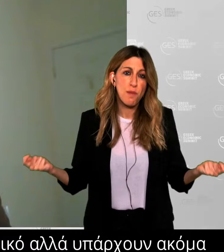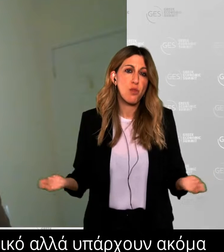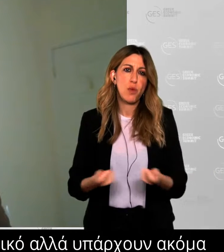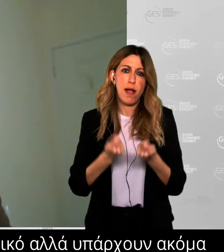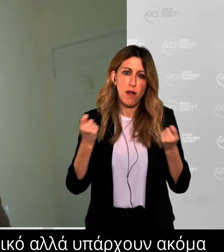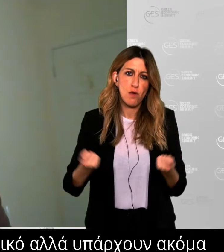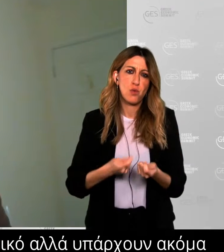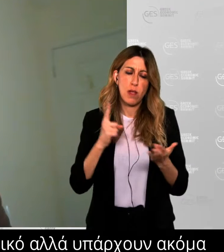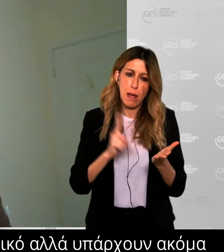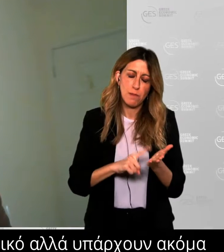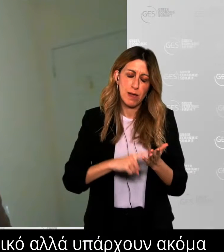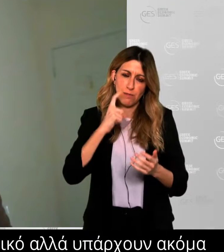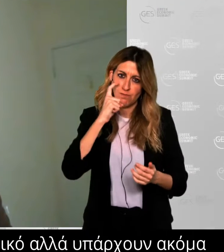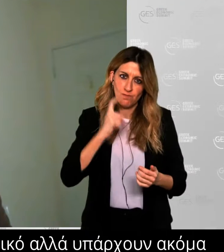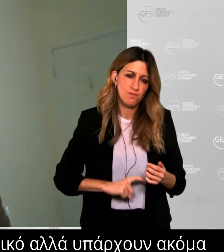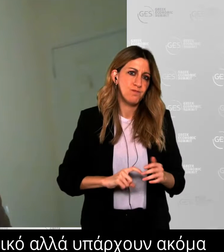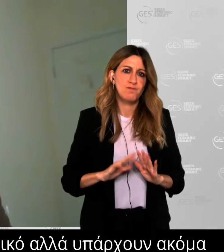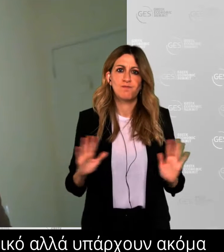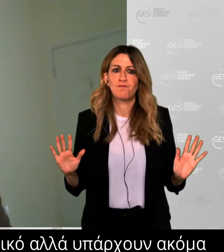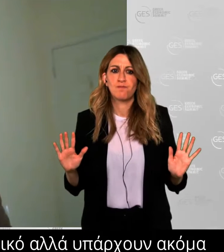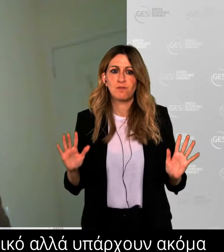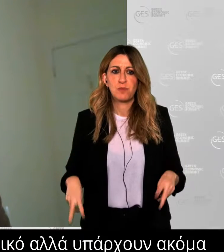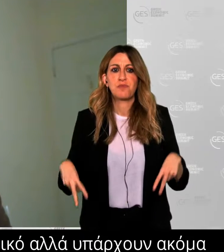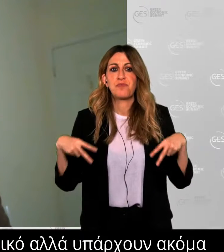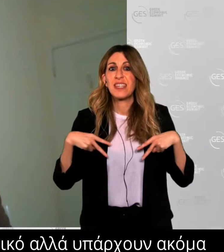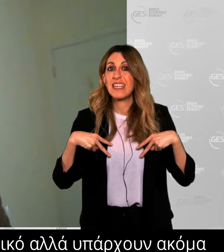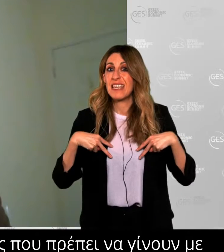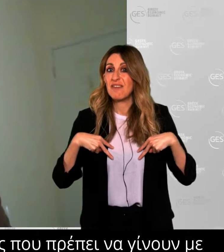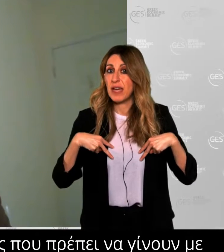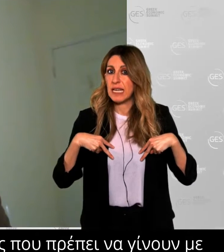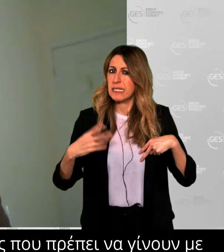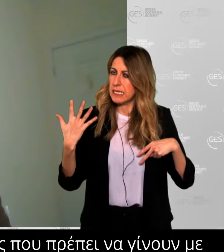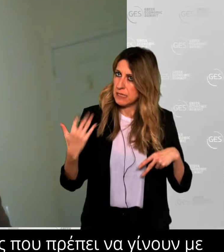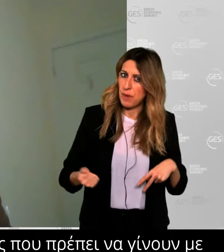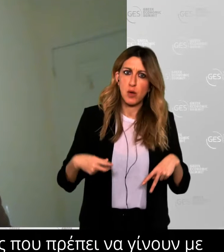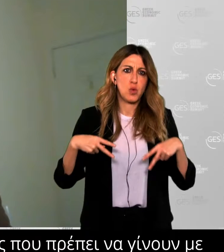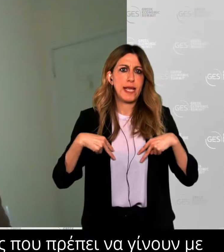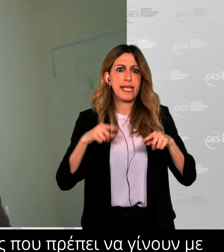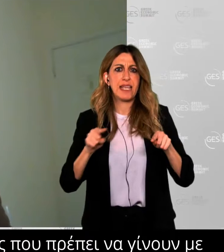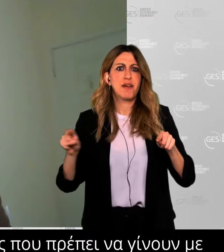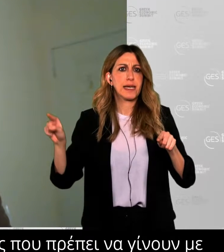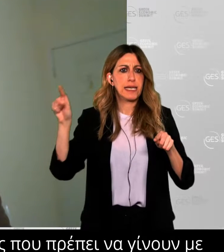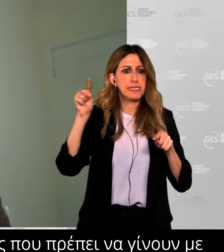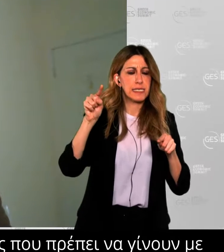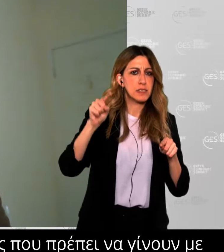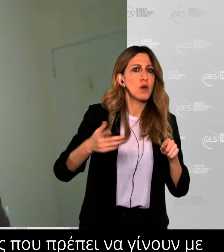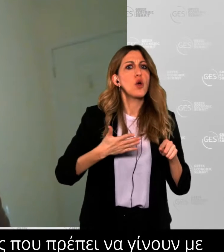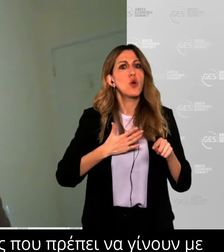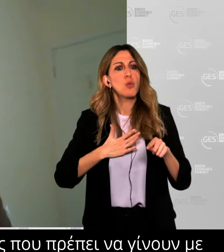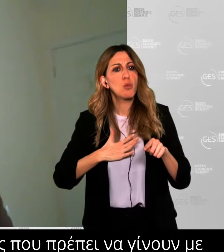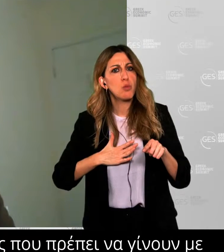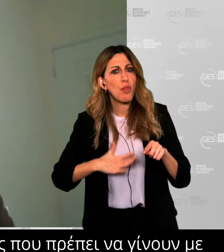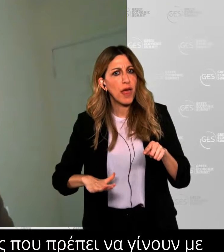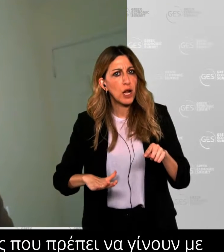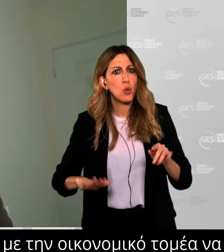signals and setting the policies, the private sector responding to those, and the finance sector sitting there with the expertise and the capital in order to